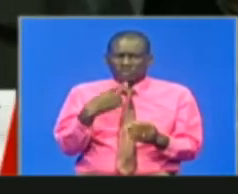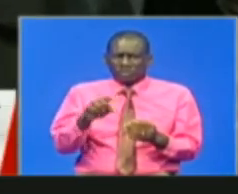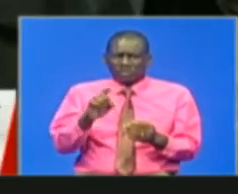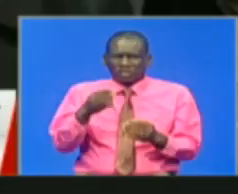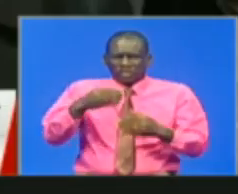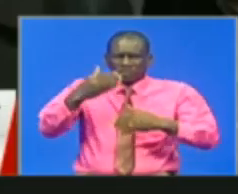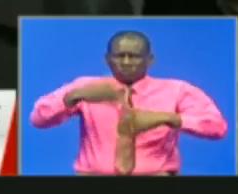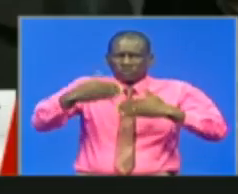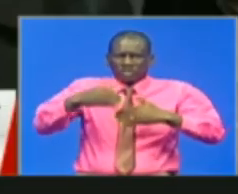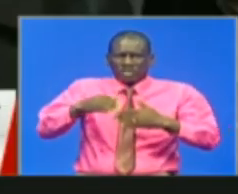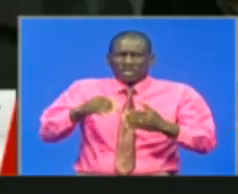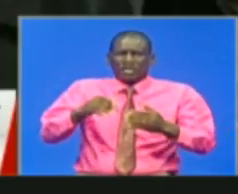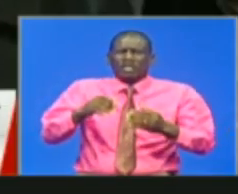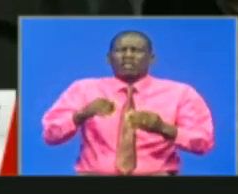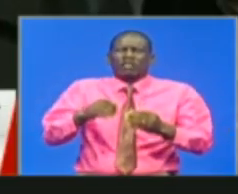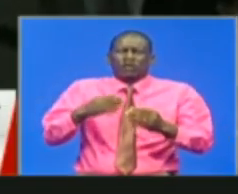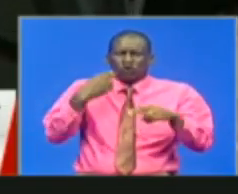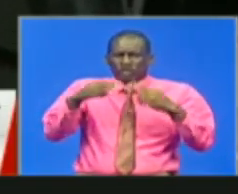along Latema Road.